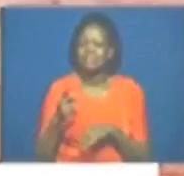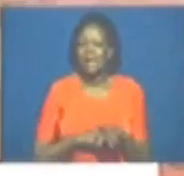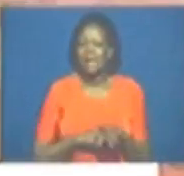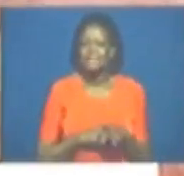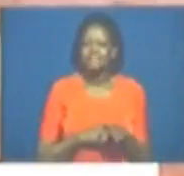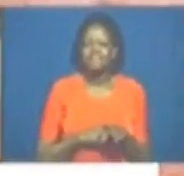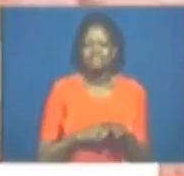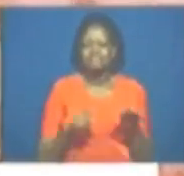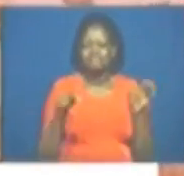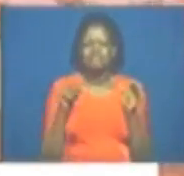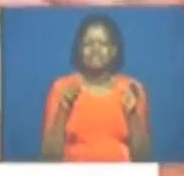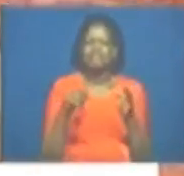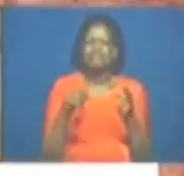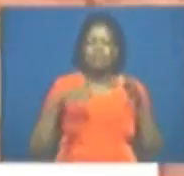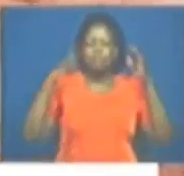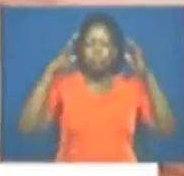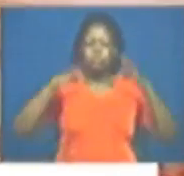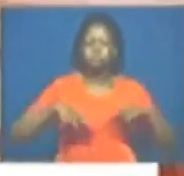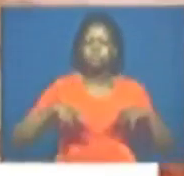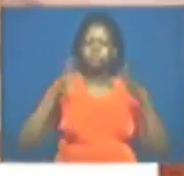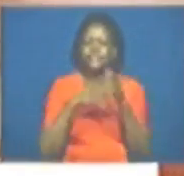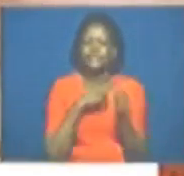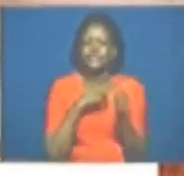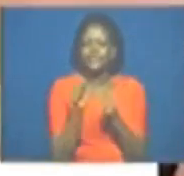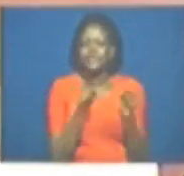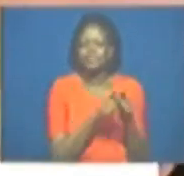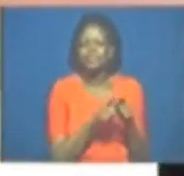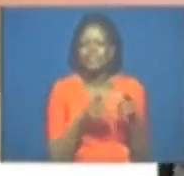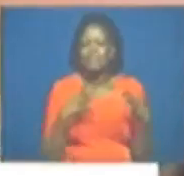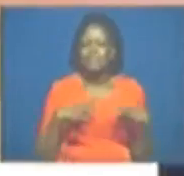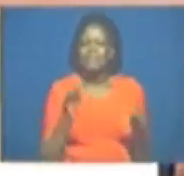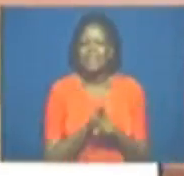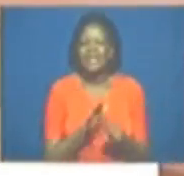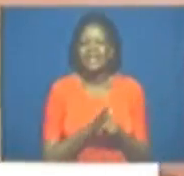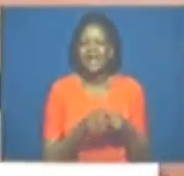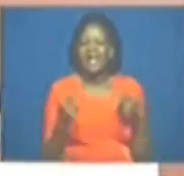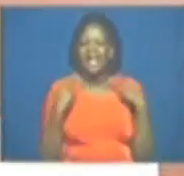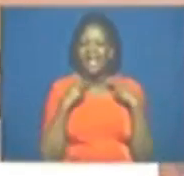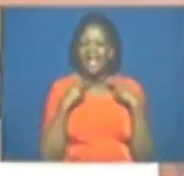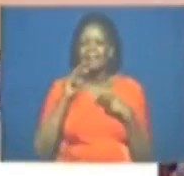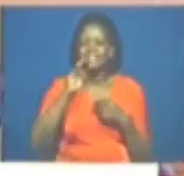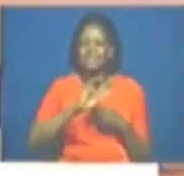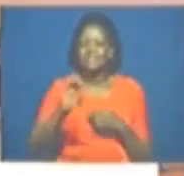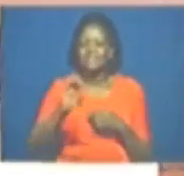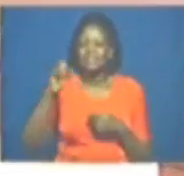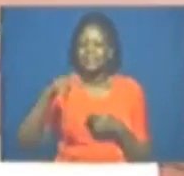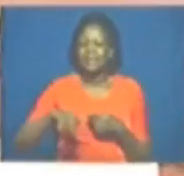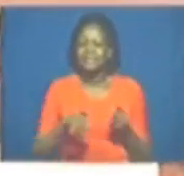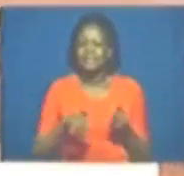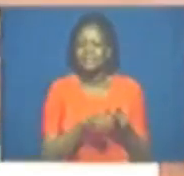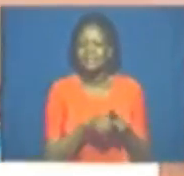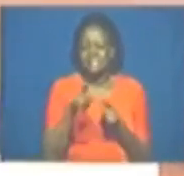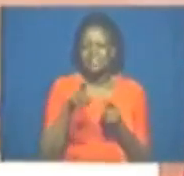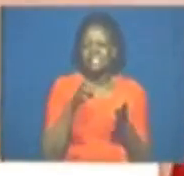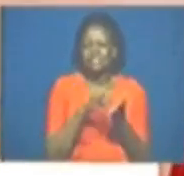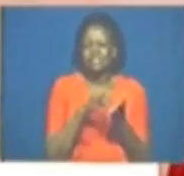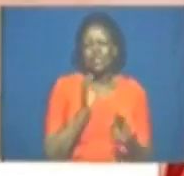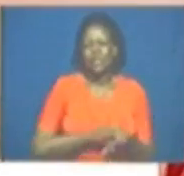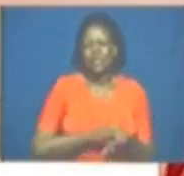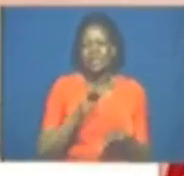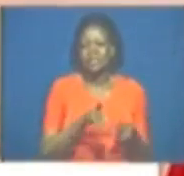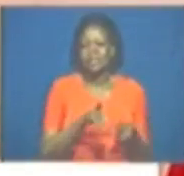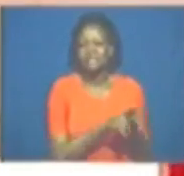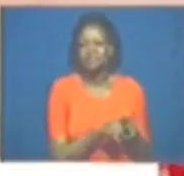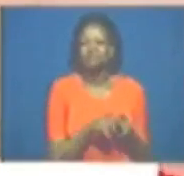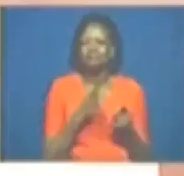trail of destruction and hundreds stranded. Mandera East Member of Parliament Eden Ali is terming the situation a disaster and wants